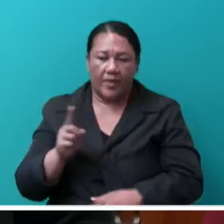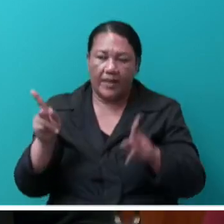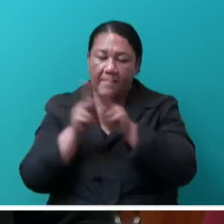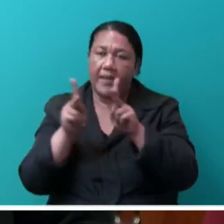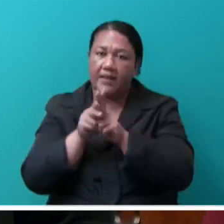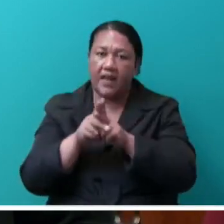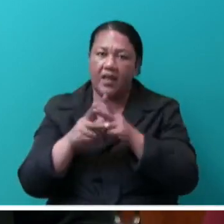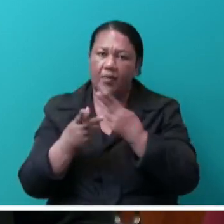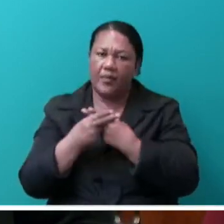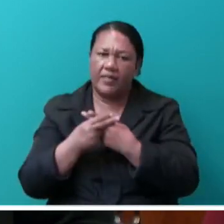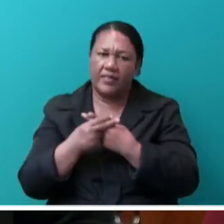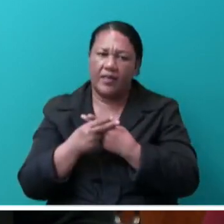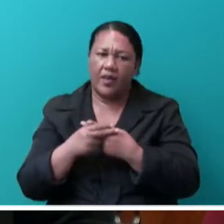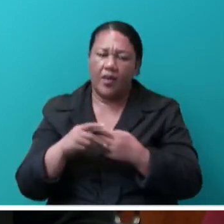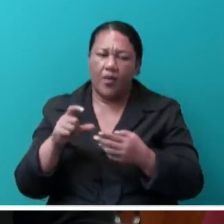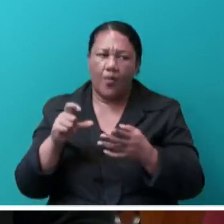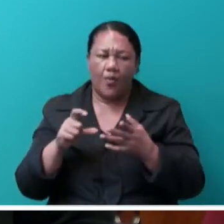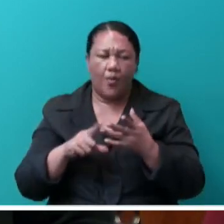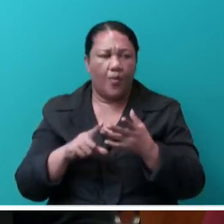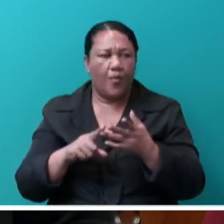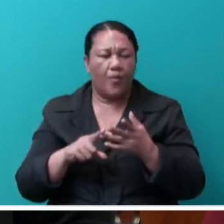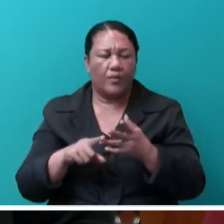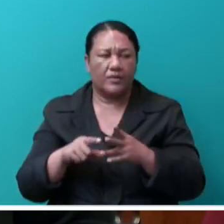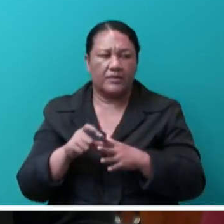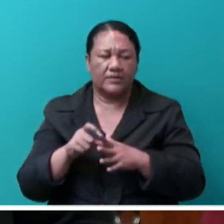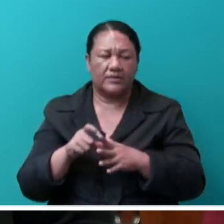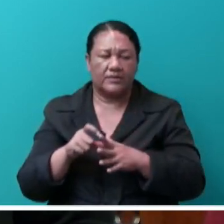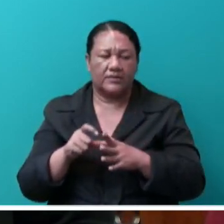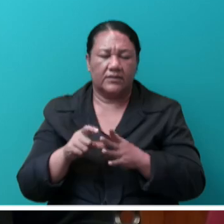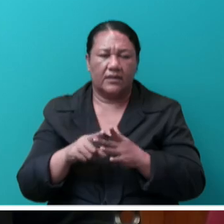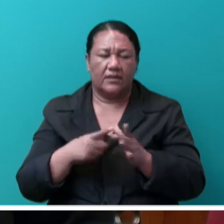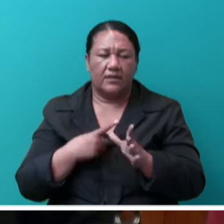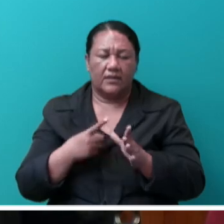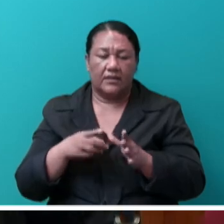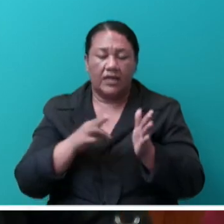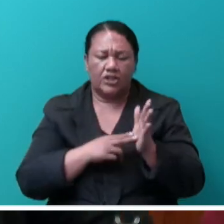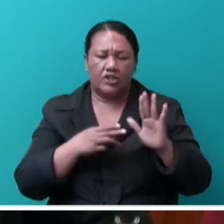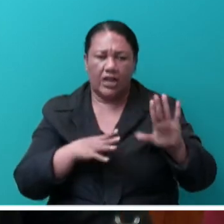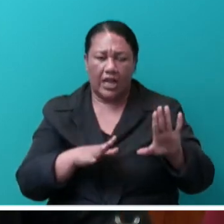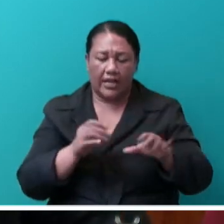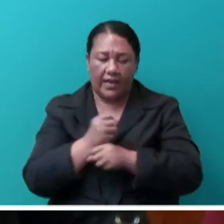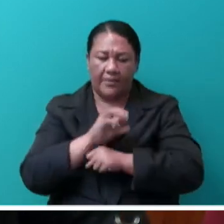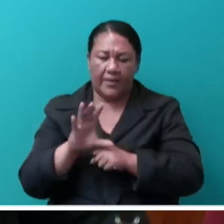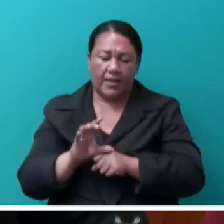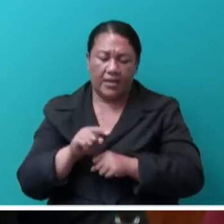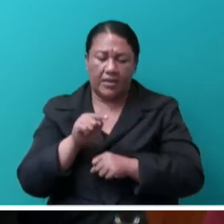Kordia, which is a New Zealand state-owned enterprise, which is a major provider